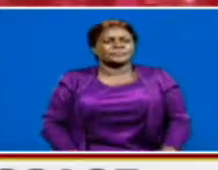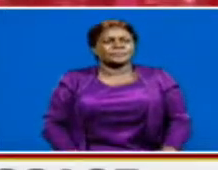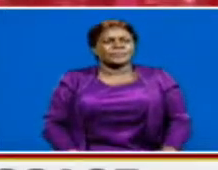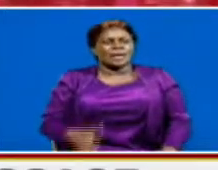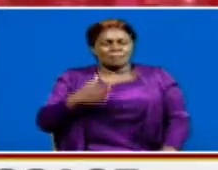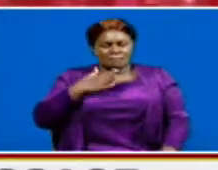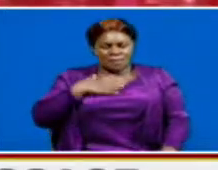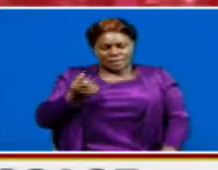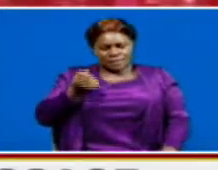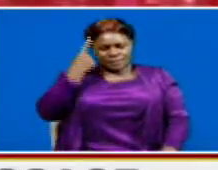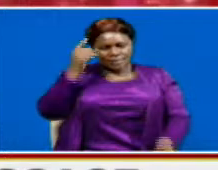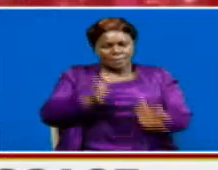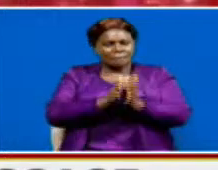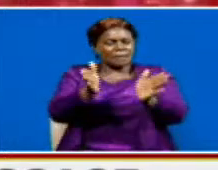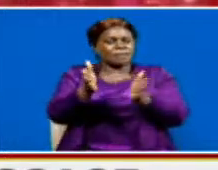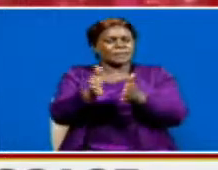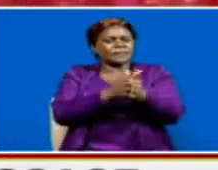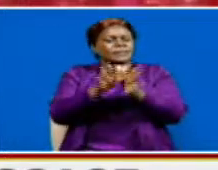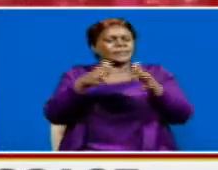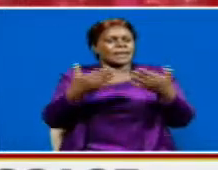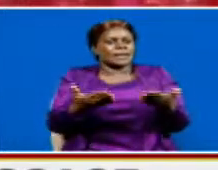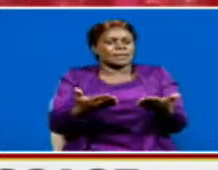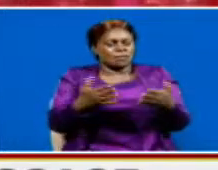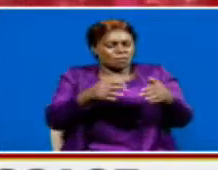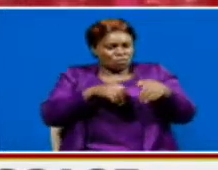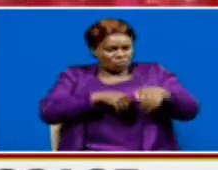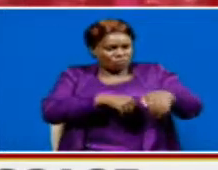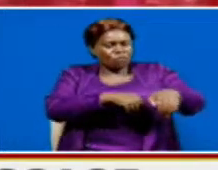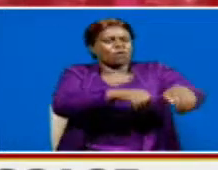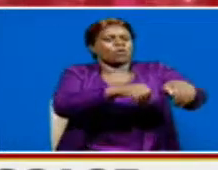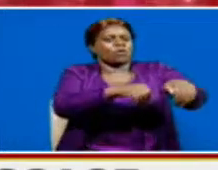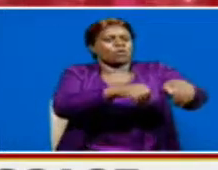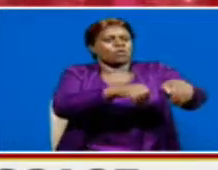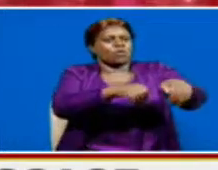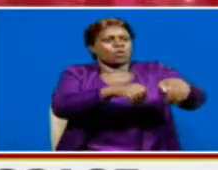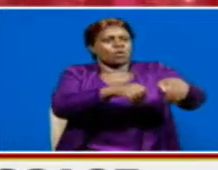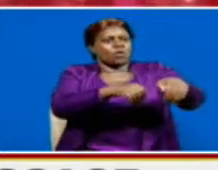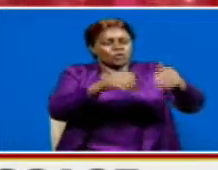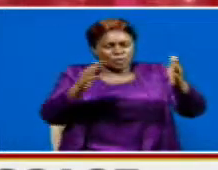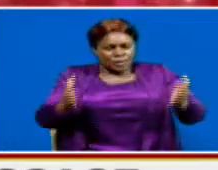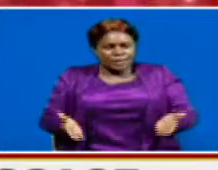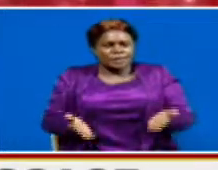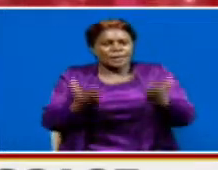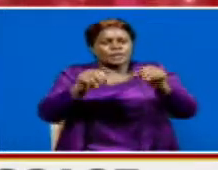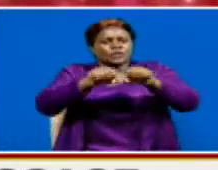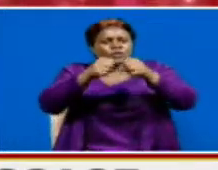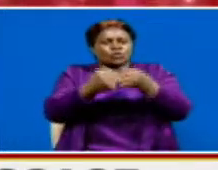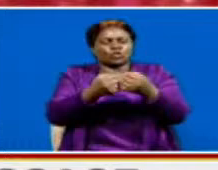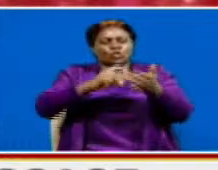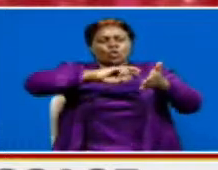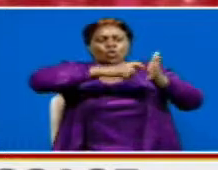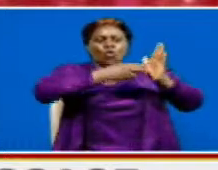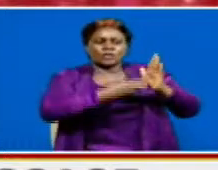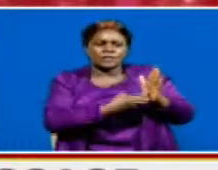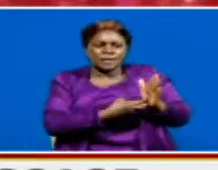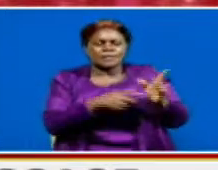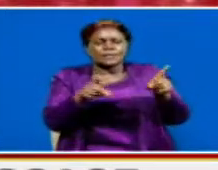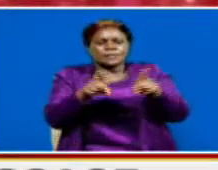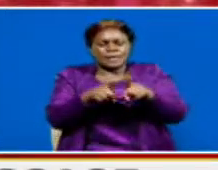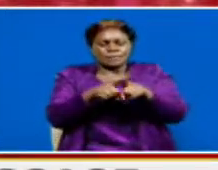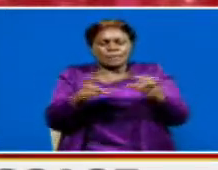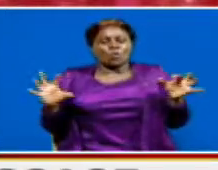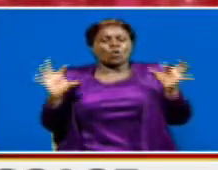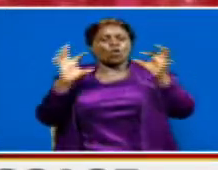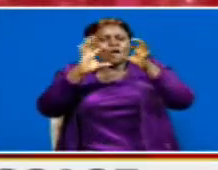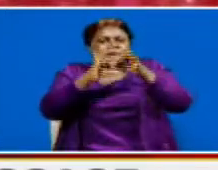Our understanding of public interest must be aligned with the imperative to enhance the social contract and be